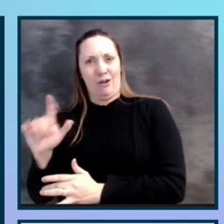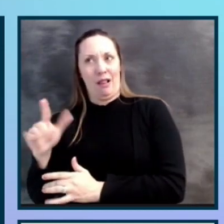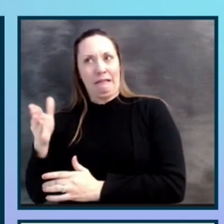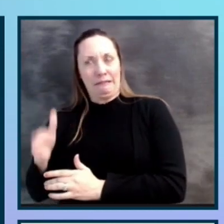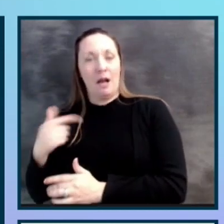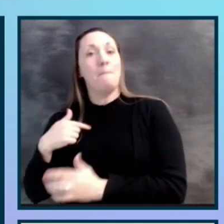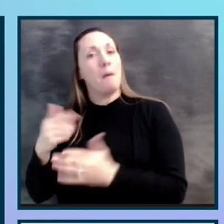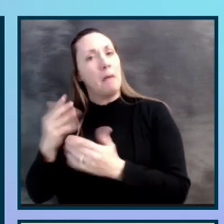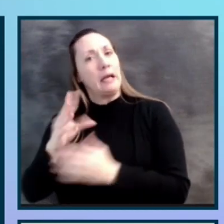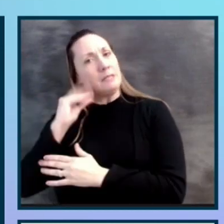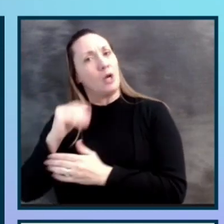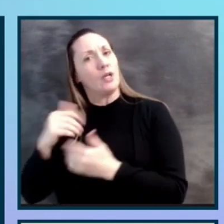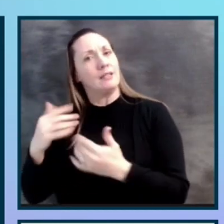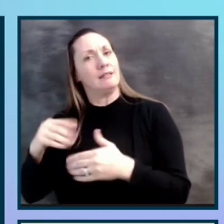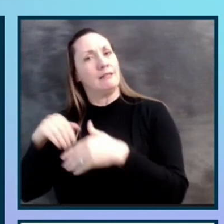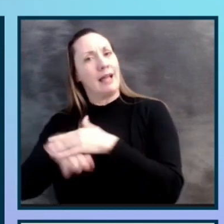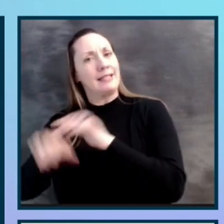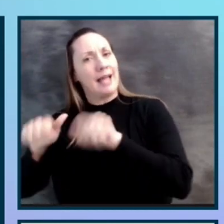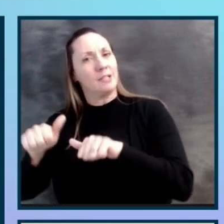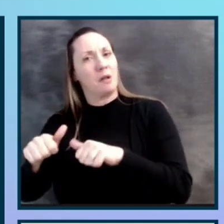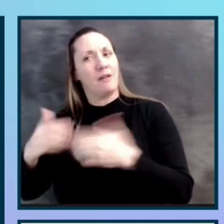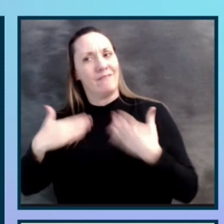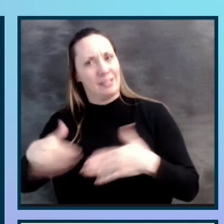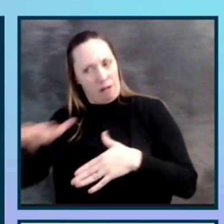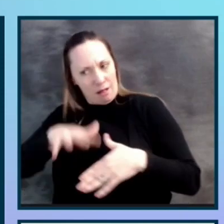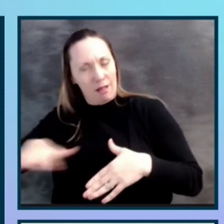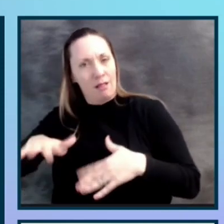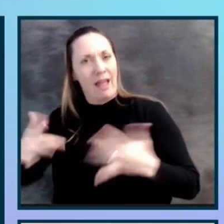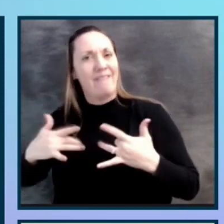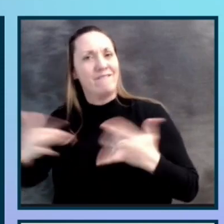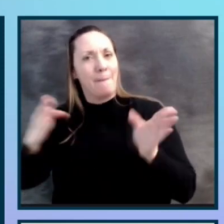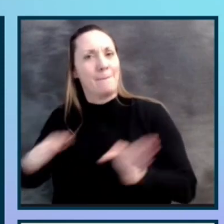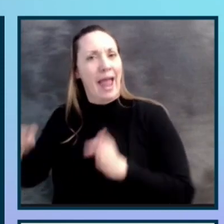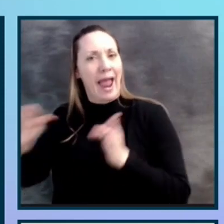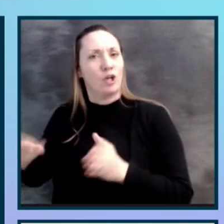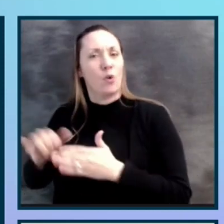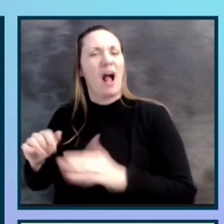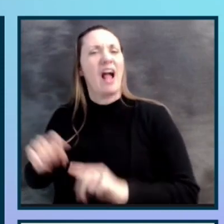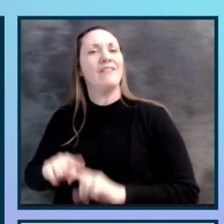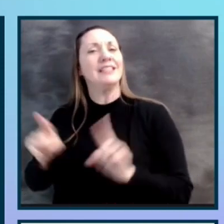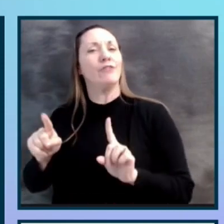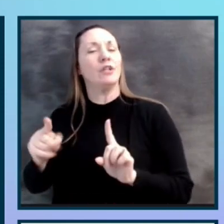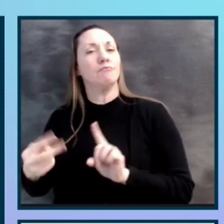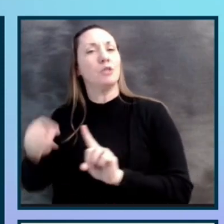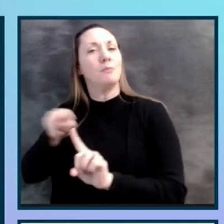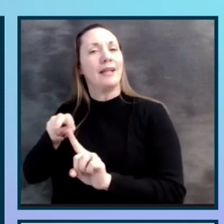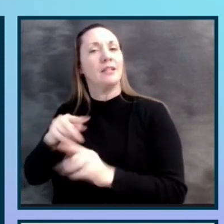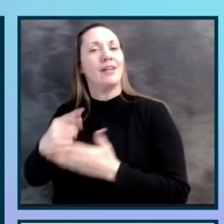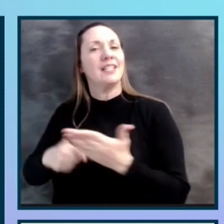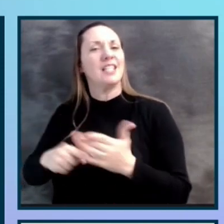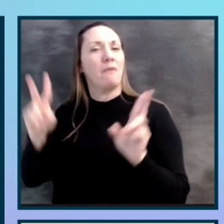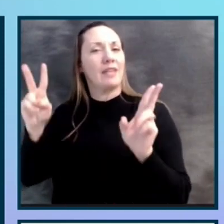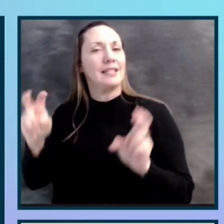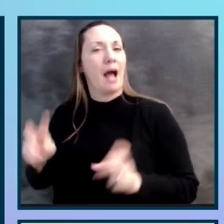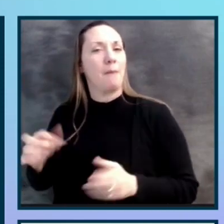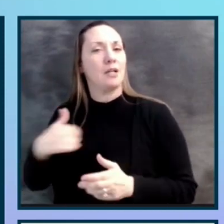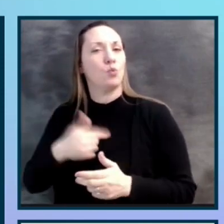event planner in physical spaces has given me a unique perspective on some of the topics that we're going to be discussing